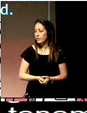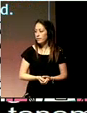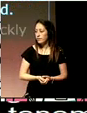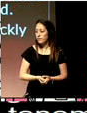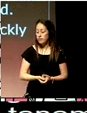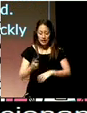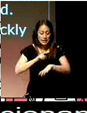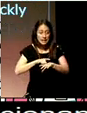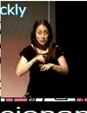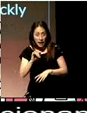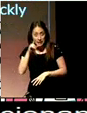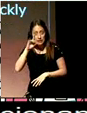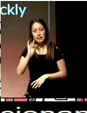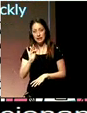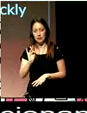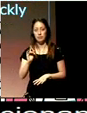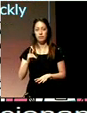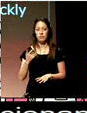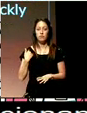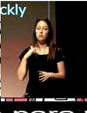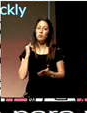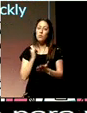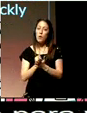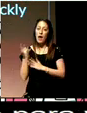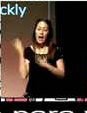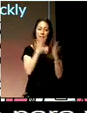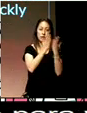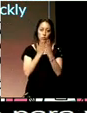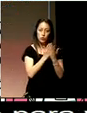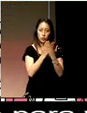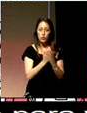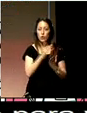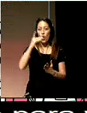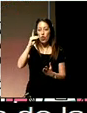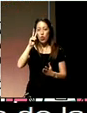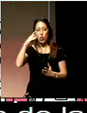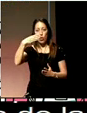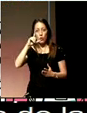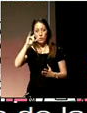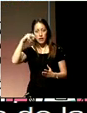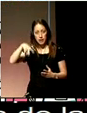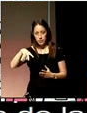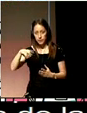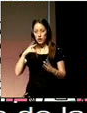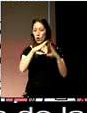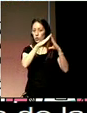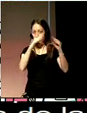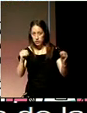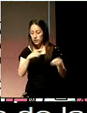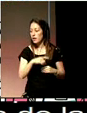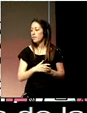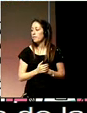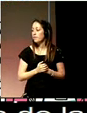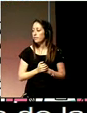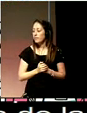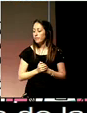in Dublin. It's called, will it move on? No, stopped. Maybe